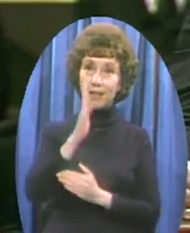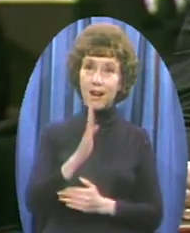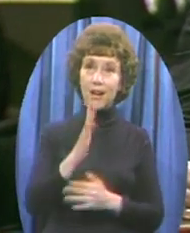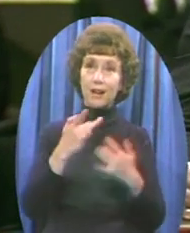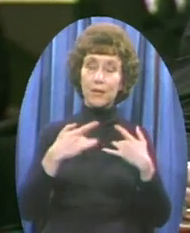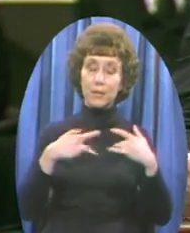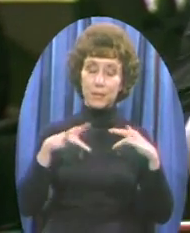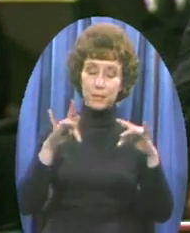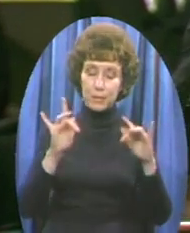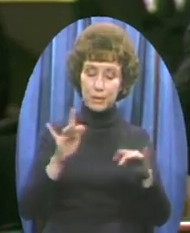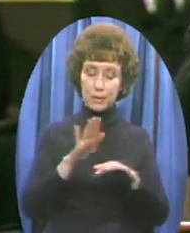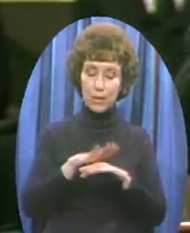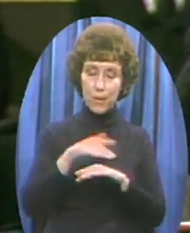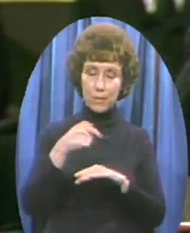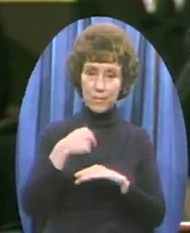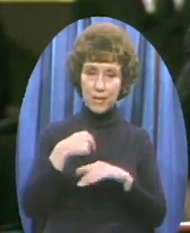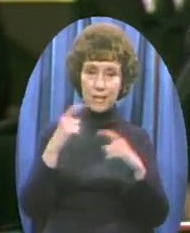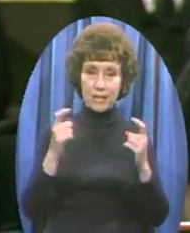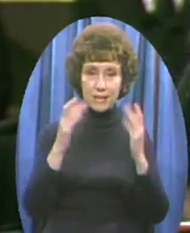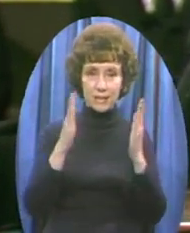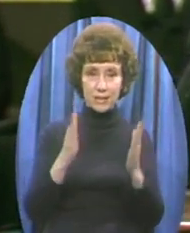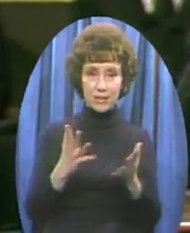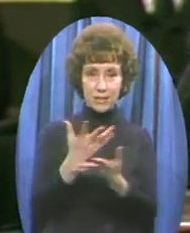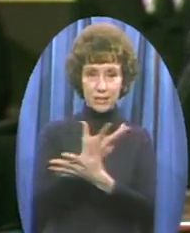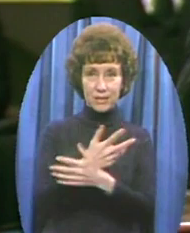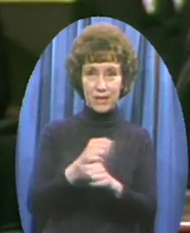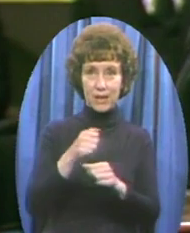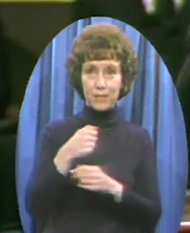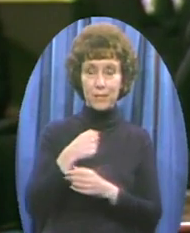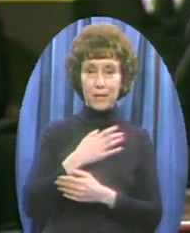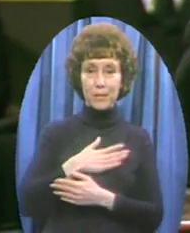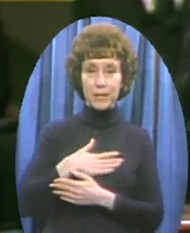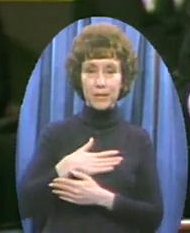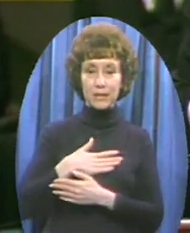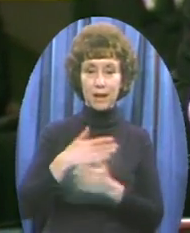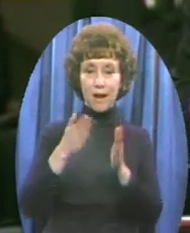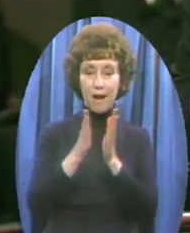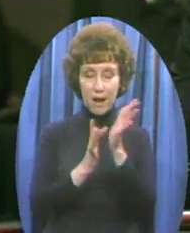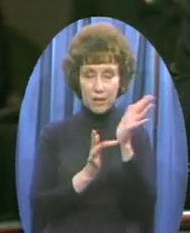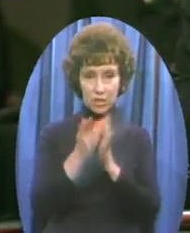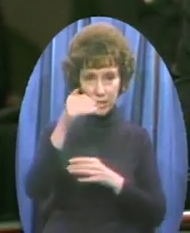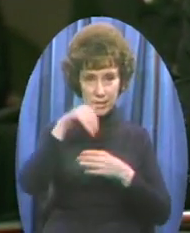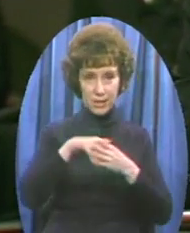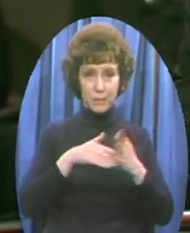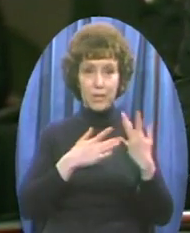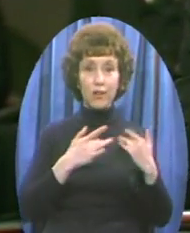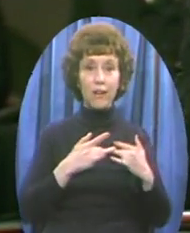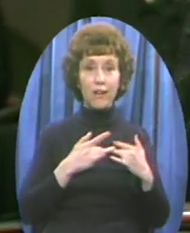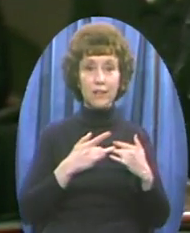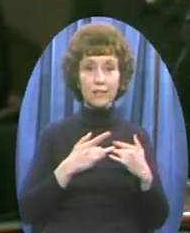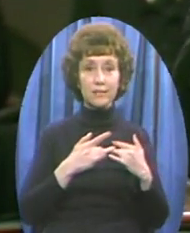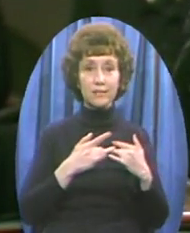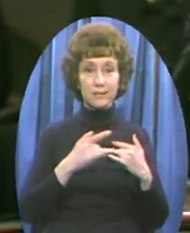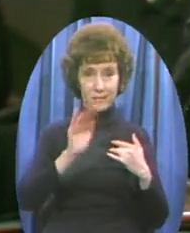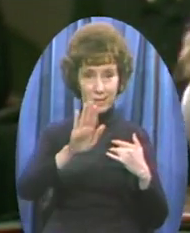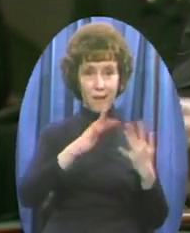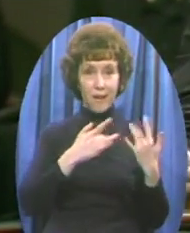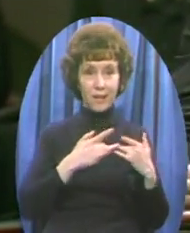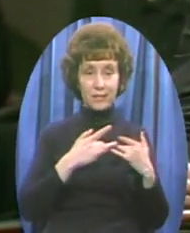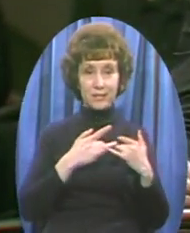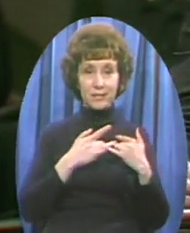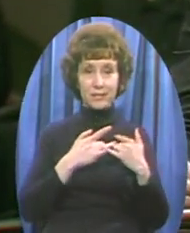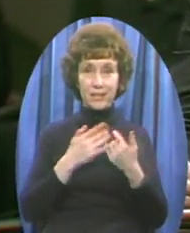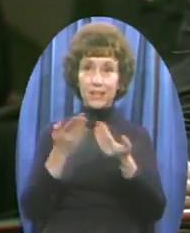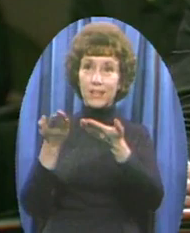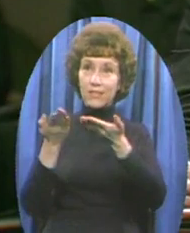mercy upon me, a sinner, and save me for Christ's sake. Ask Jesus to come into your heart. Invite him in as your